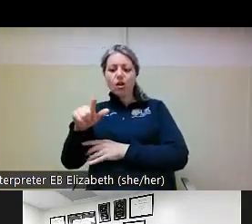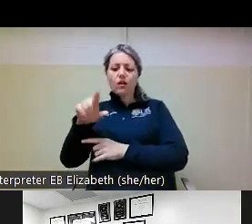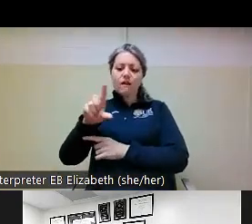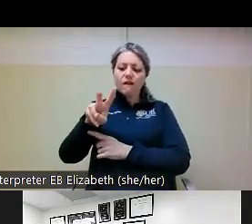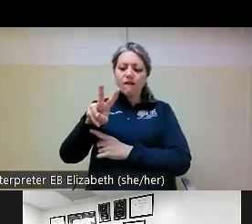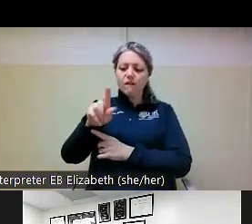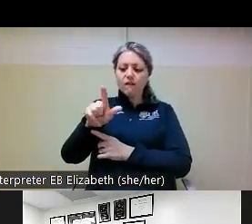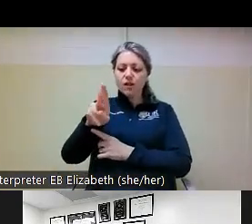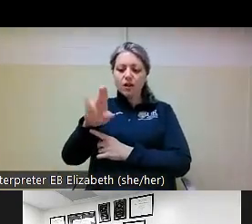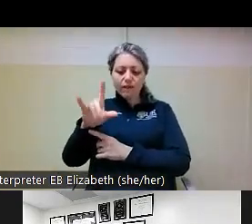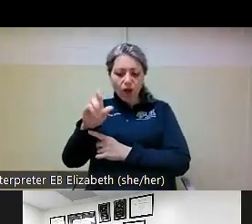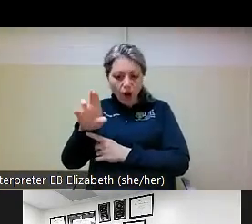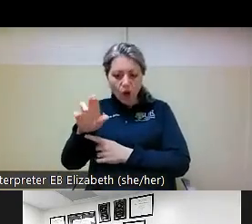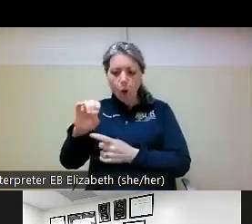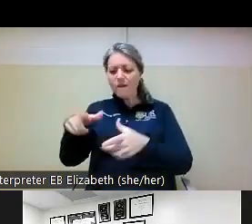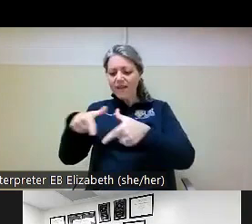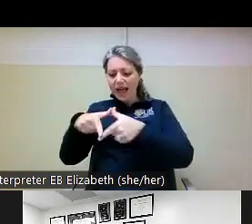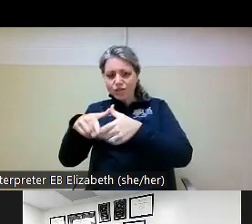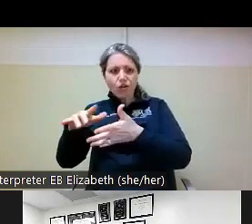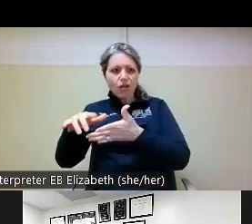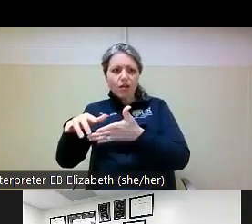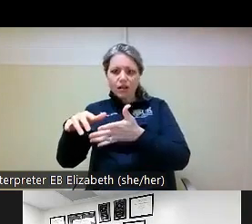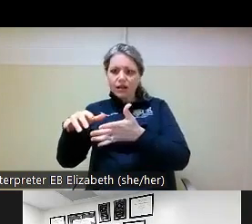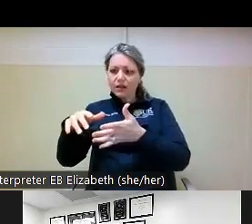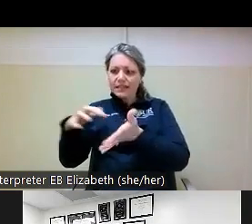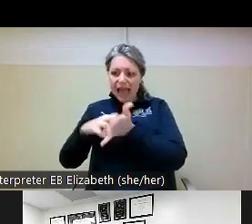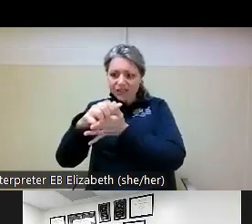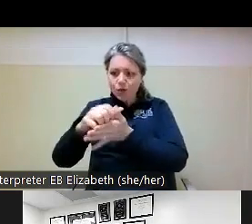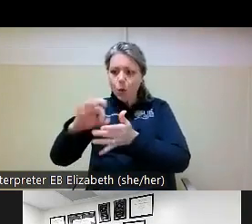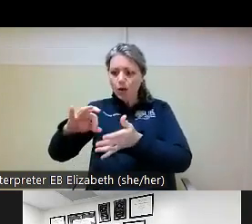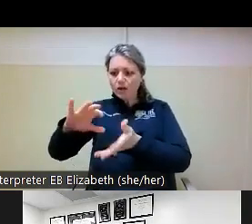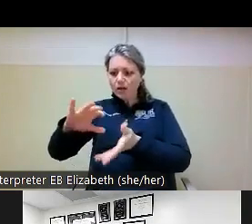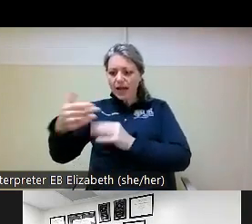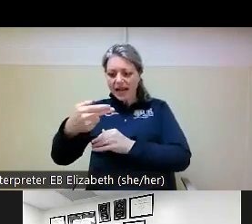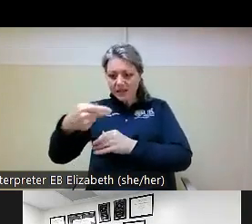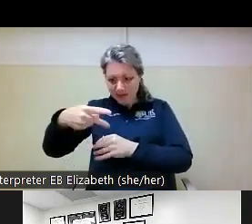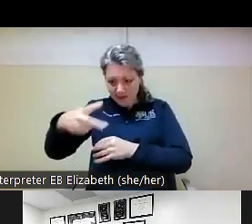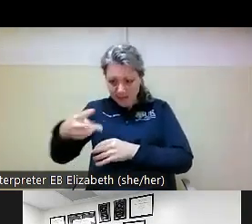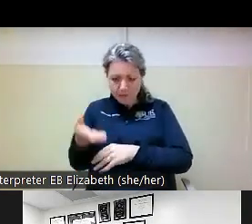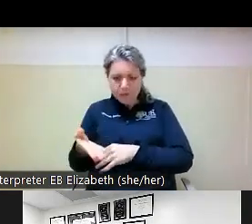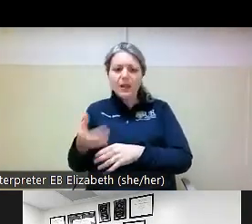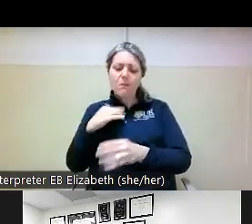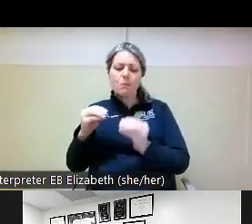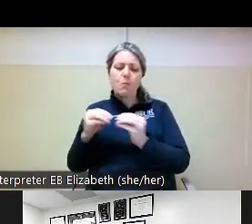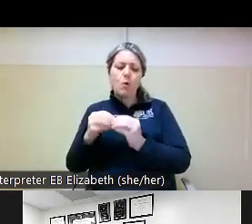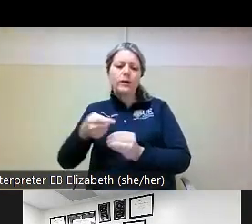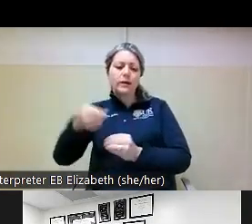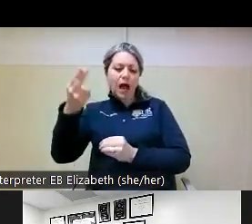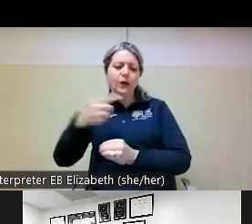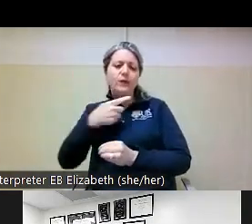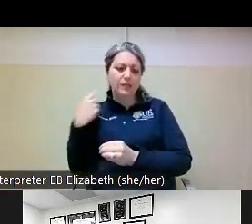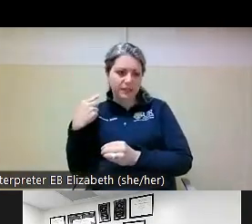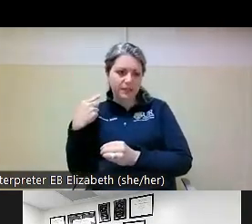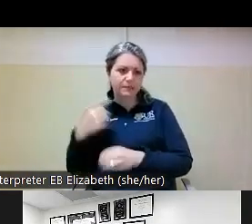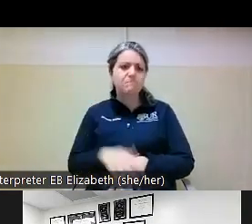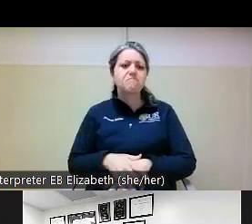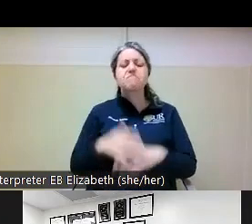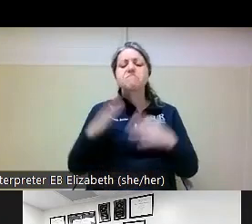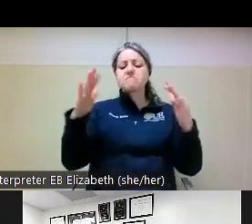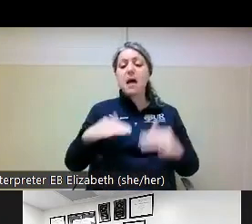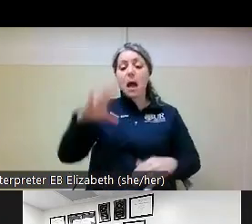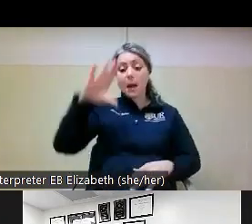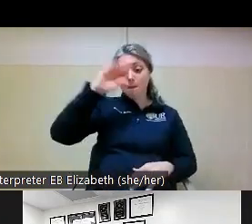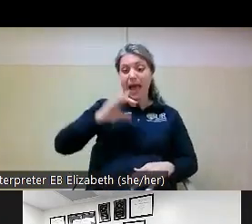vaginal HPV-related dysplasia or anal cancers, they are at high risk for anal HPV. Men who have sex with men